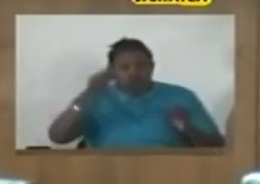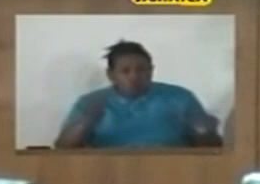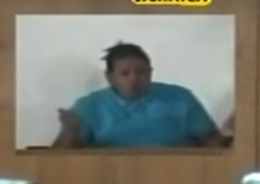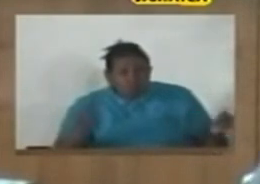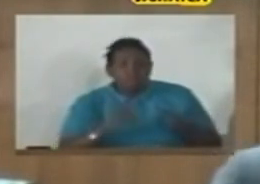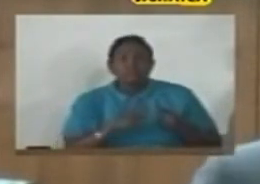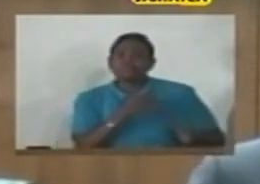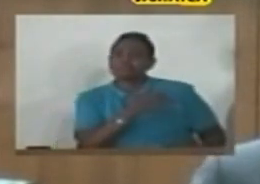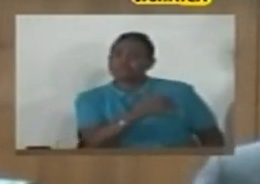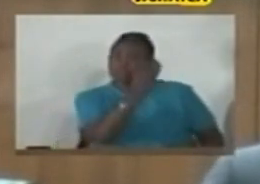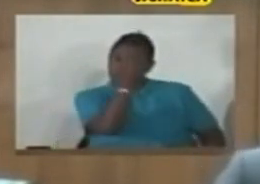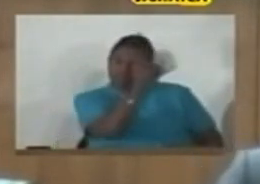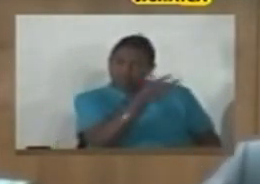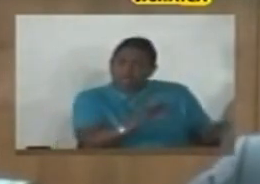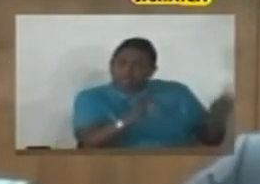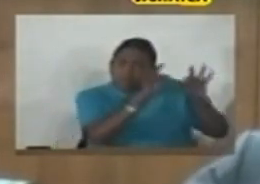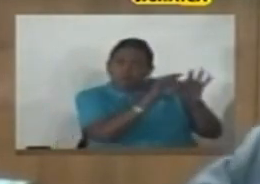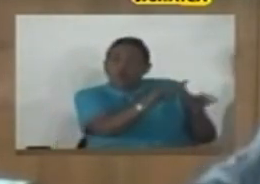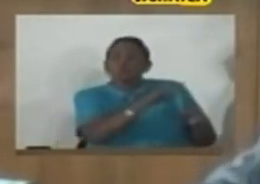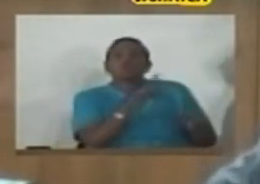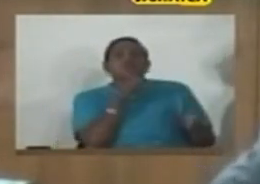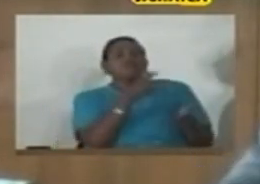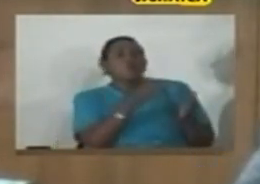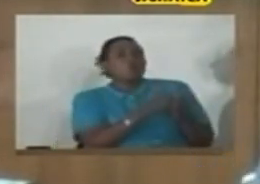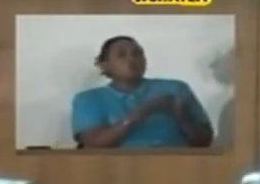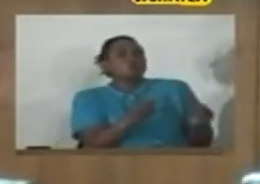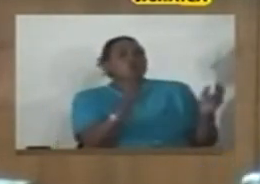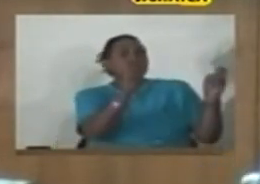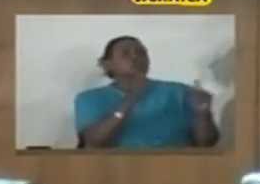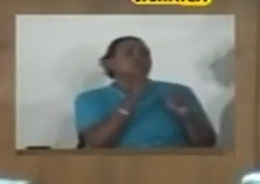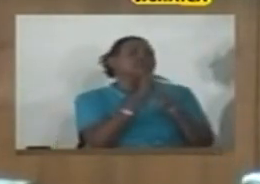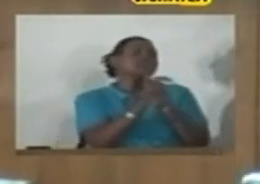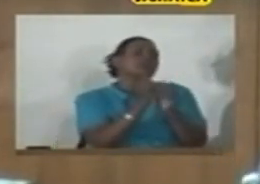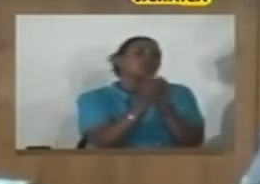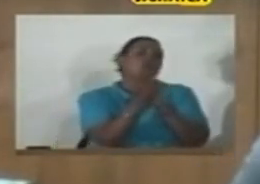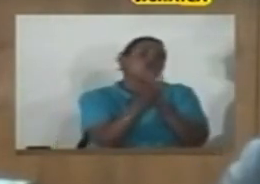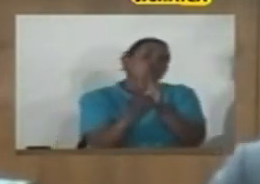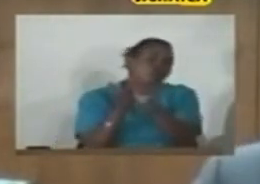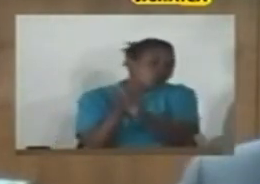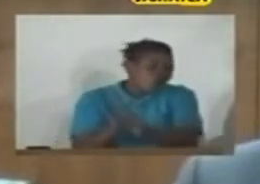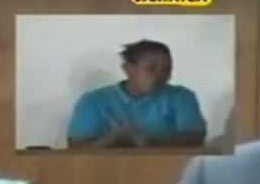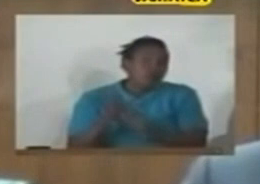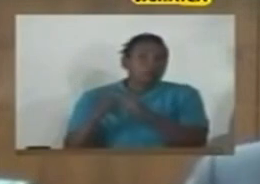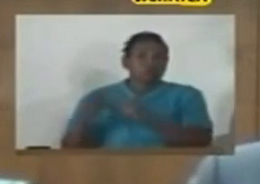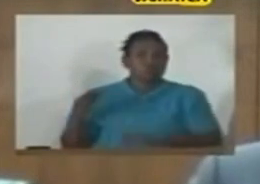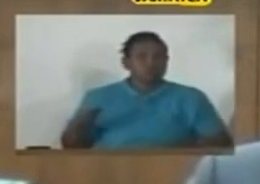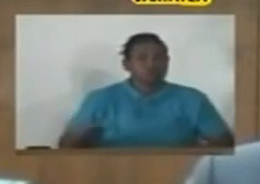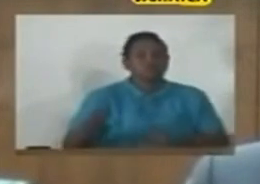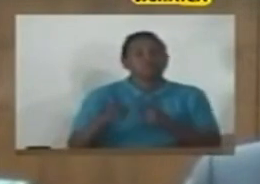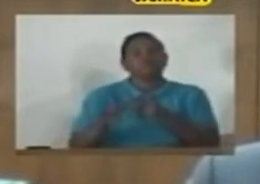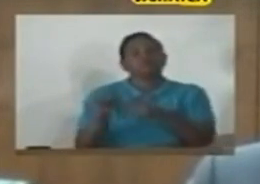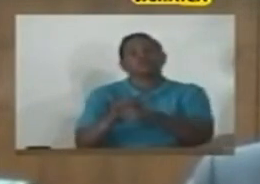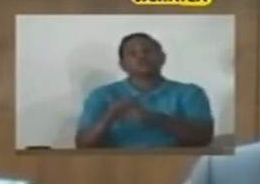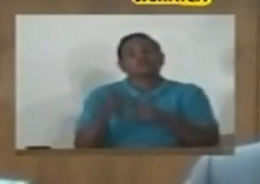are sensitized to the importance of treating with issues in keeping with law, customs, and